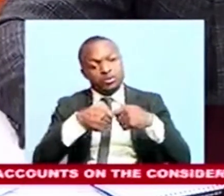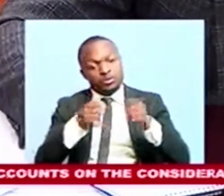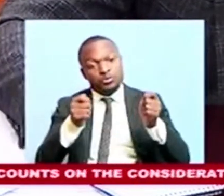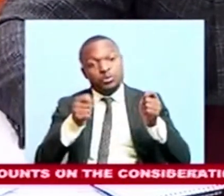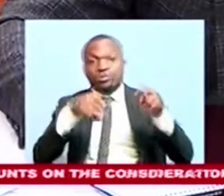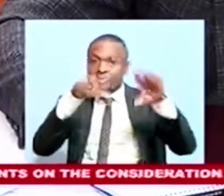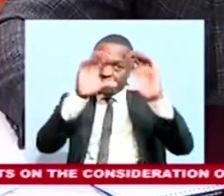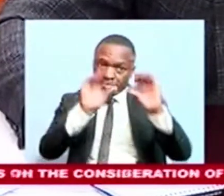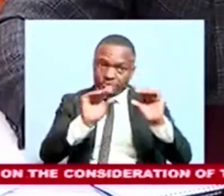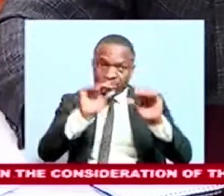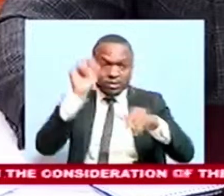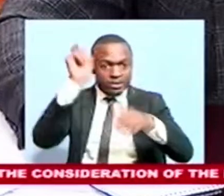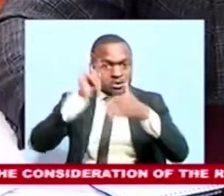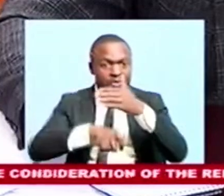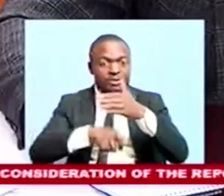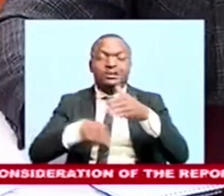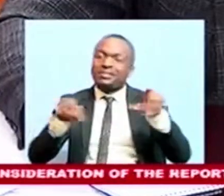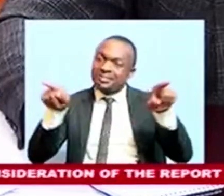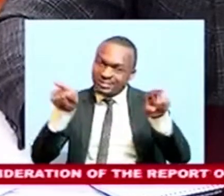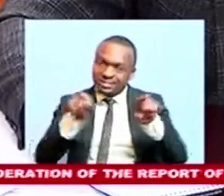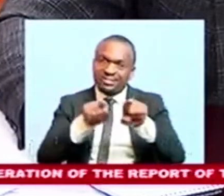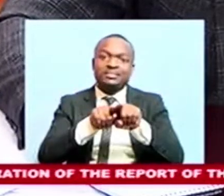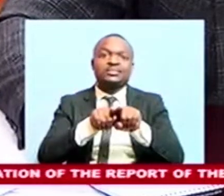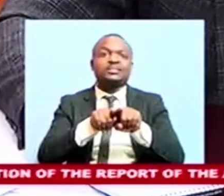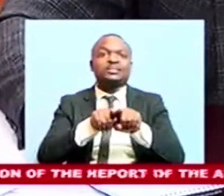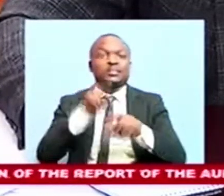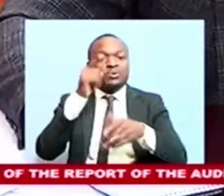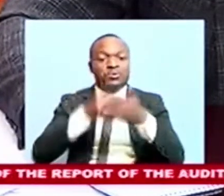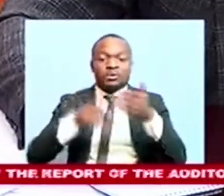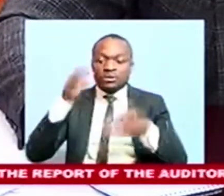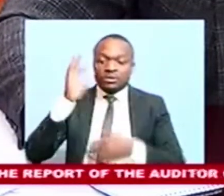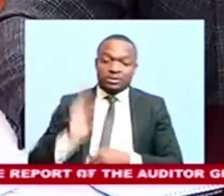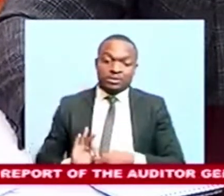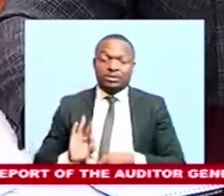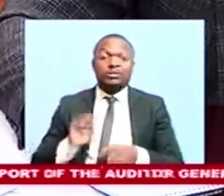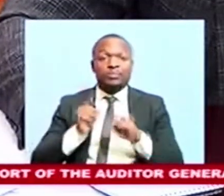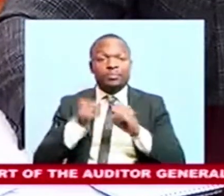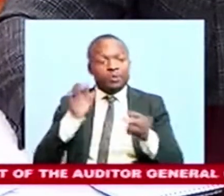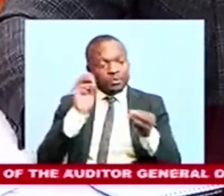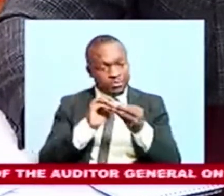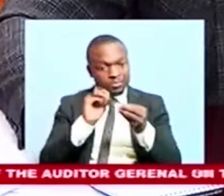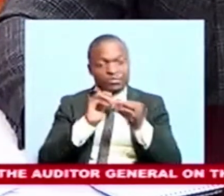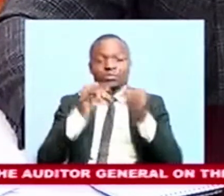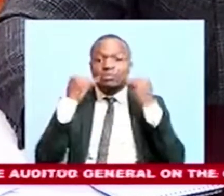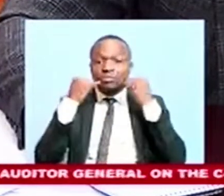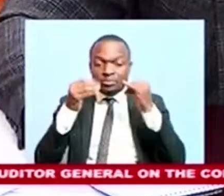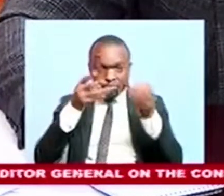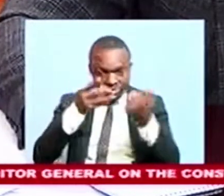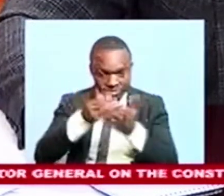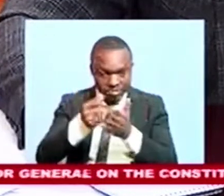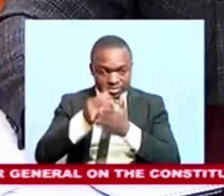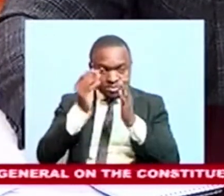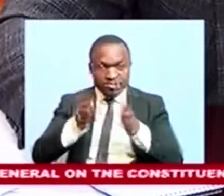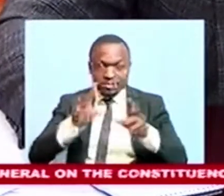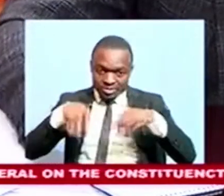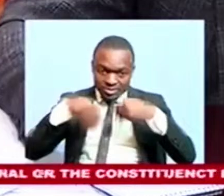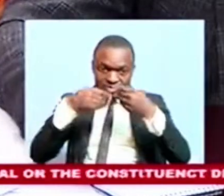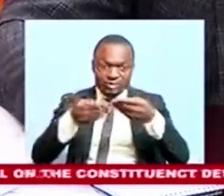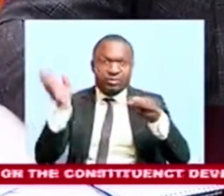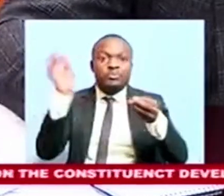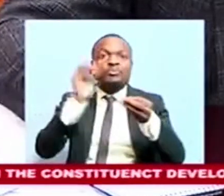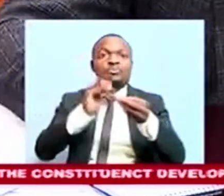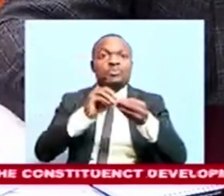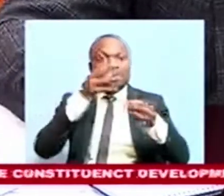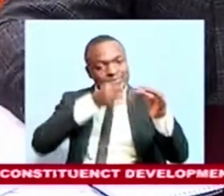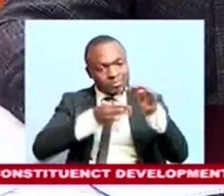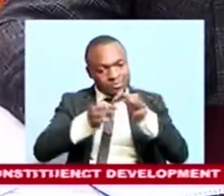the cost could be almost equal to what they could benefit here. But for more details, I would like my treasurer to give more explanation